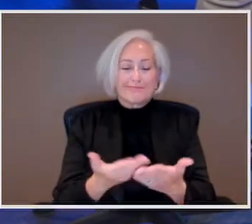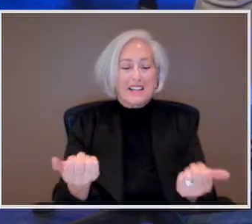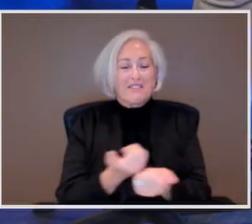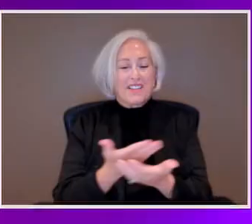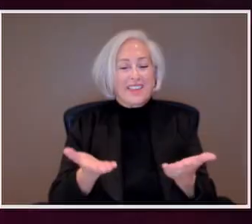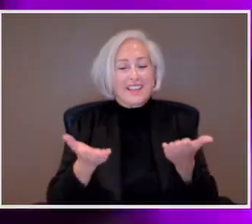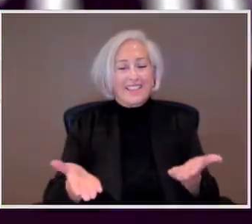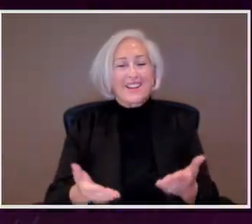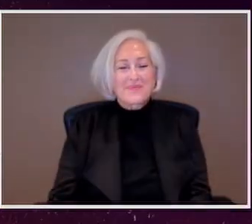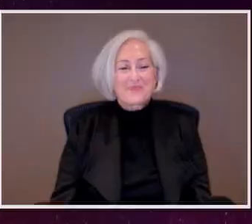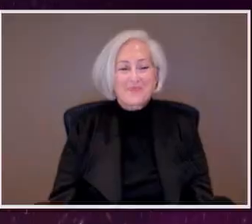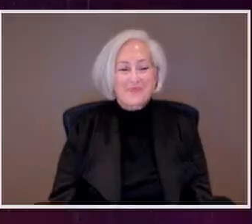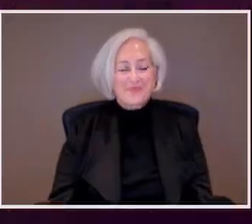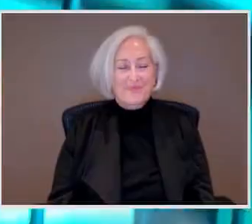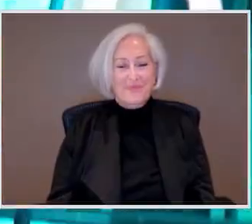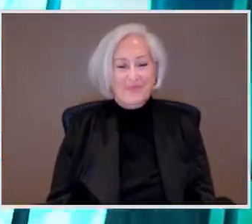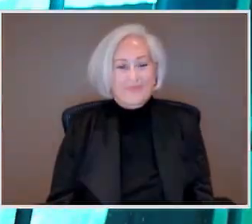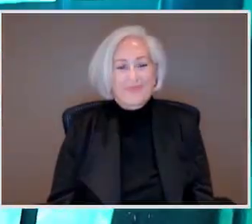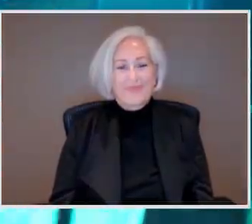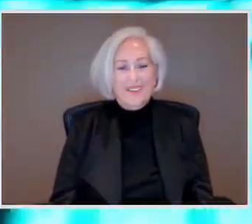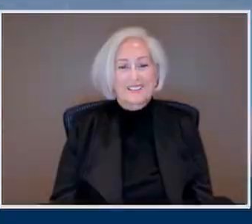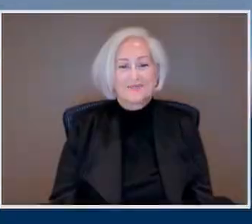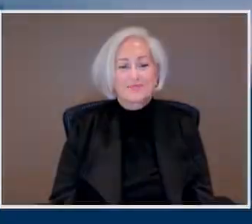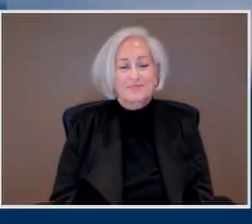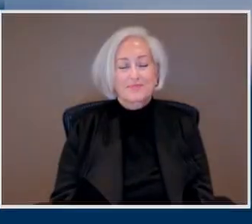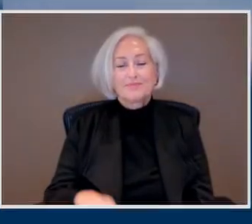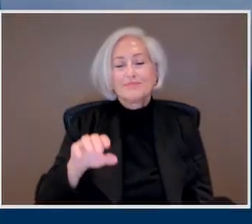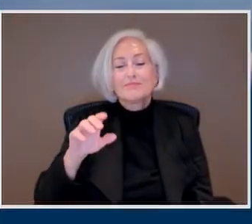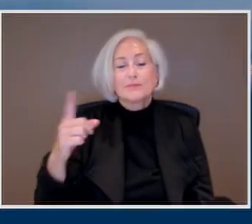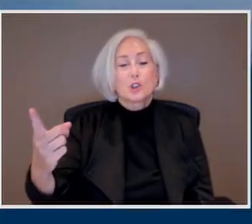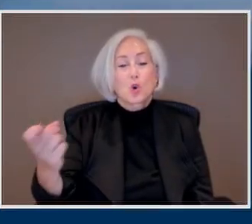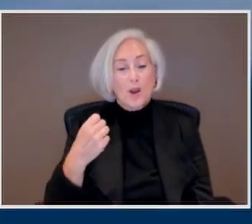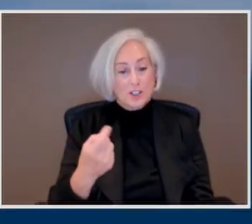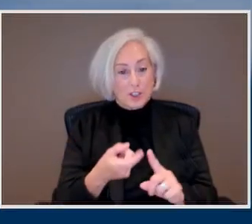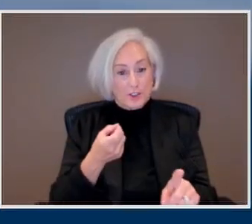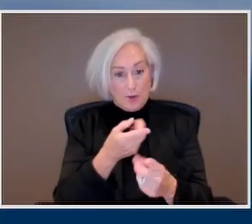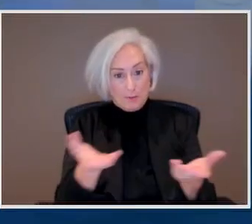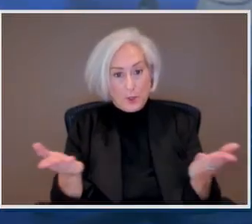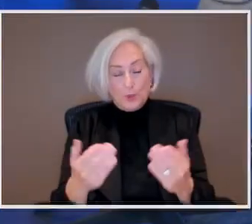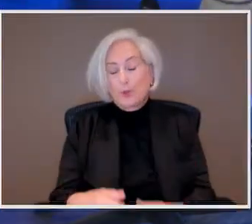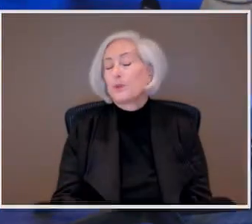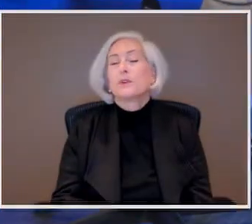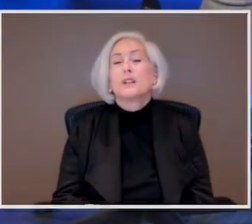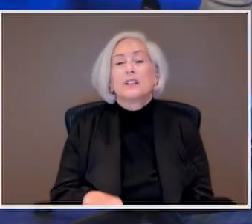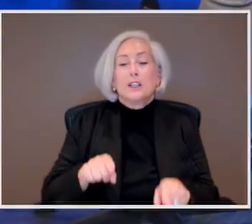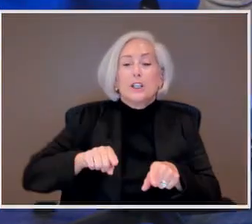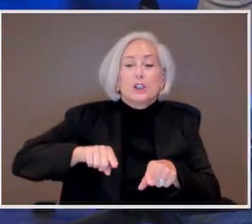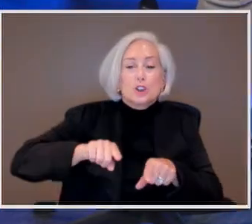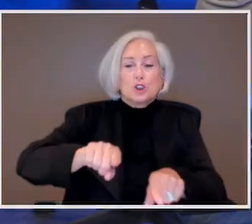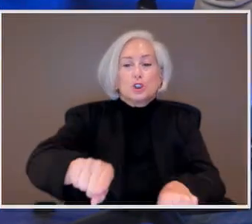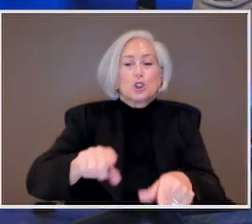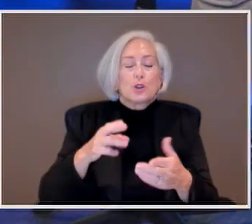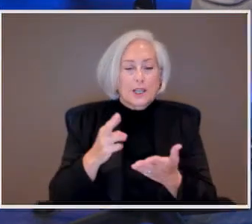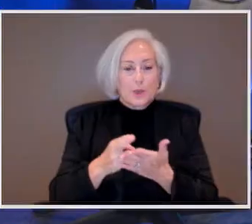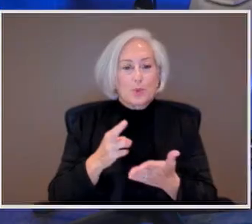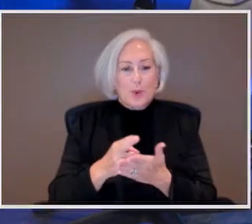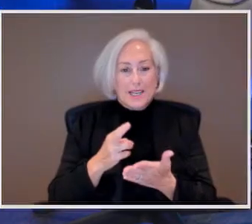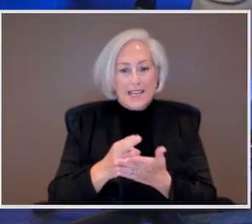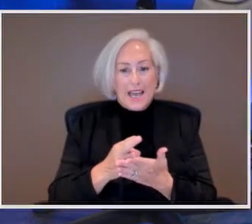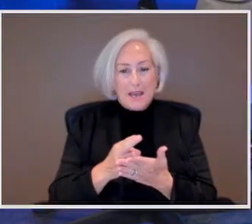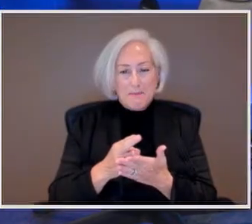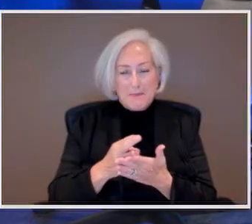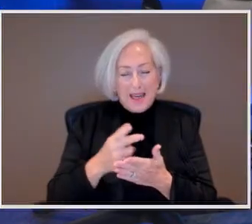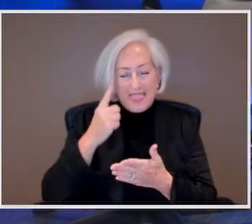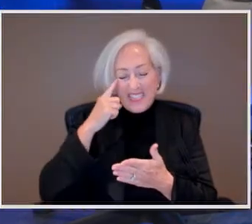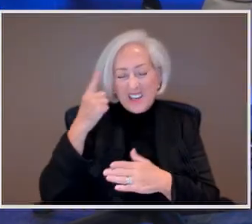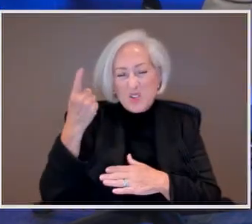from our viewers this morning, and Mike has one for Gage. When you were going through rehab, and on maybe just that one day, I think that